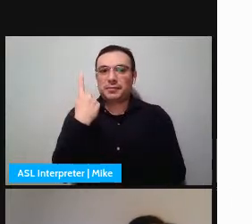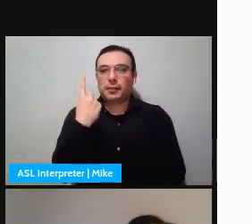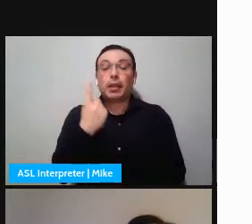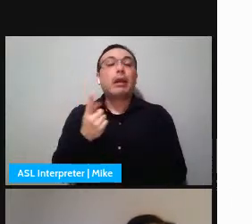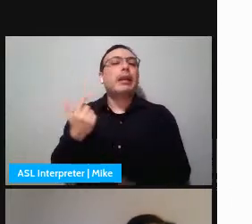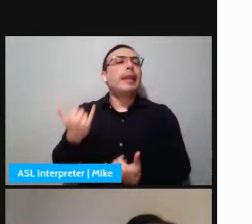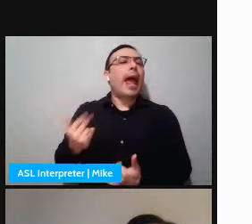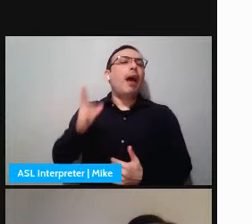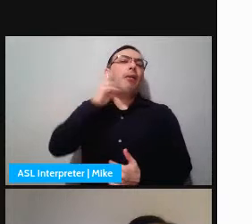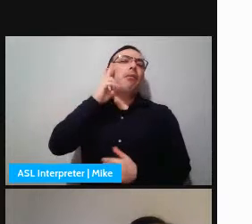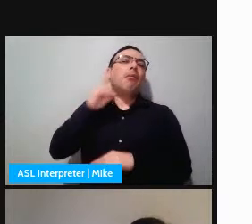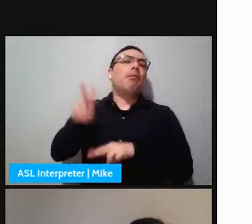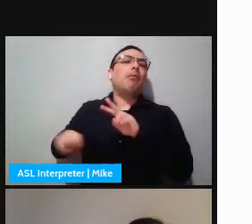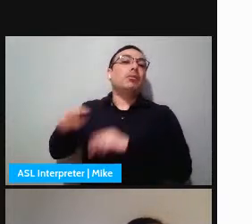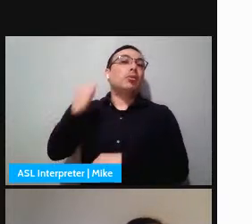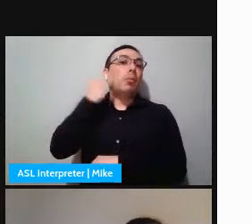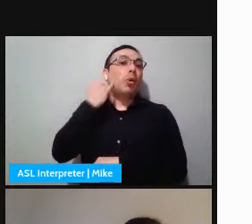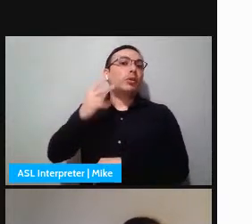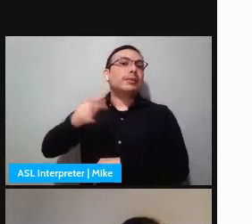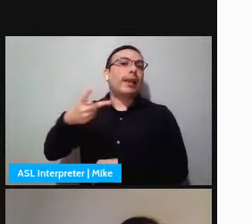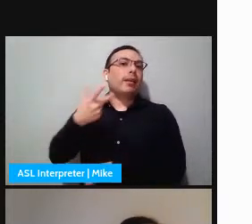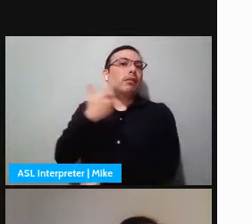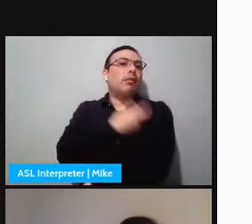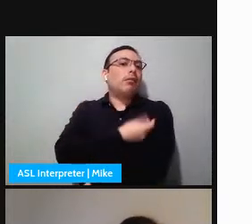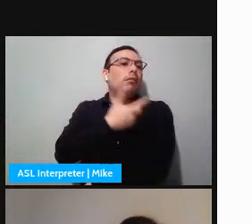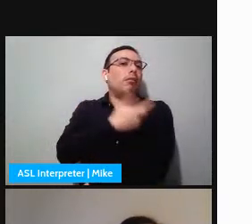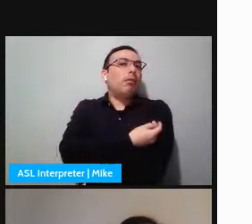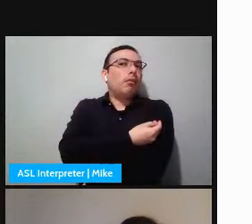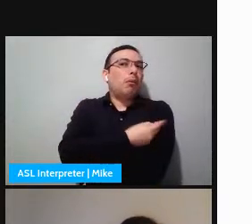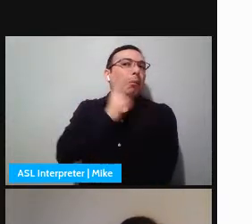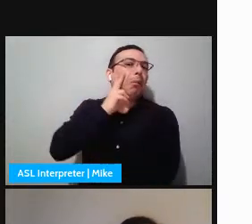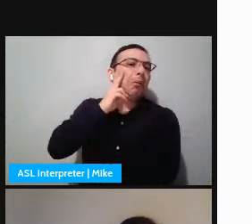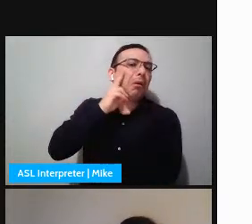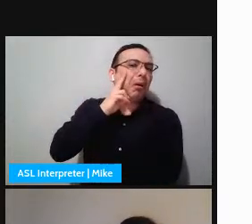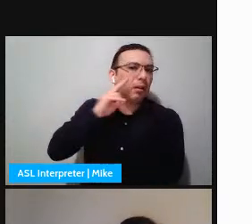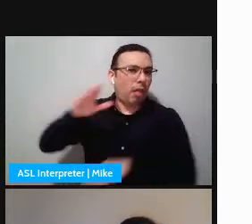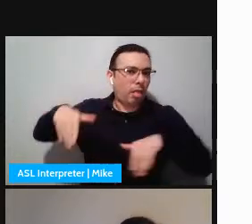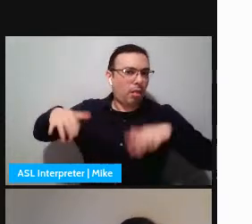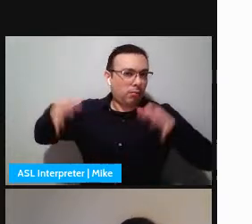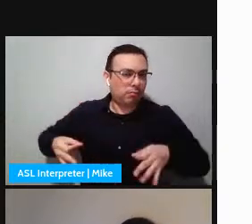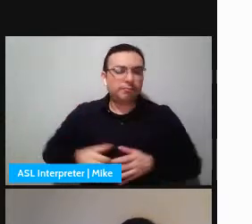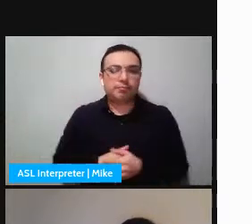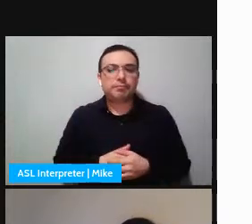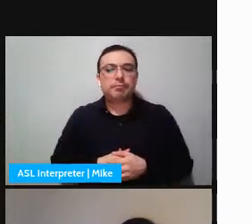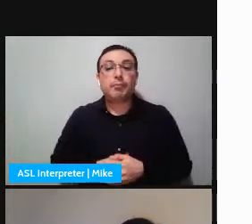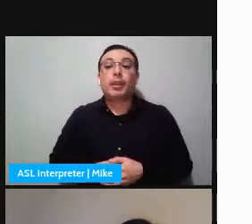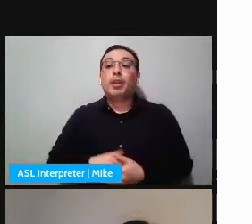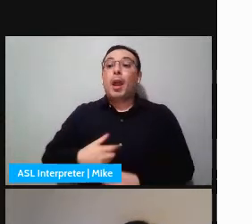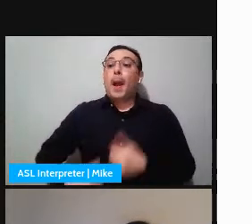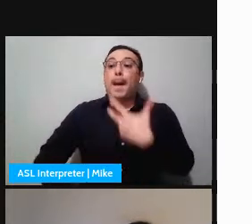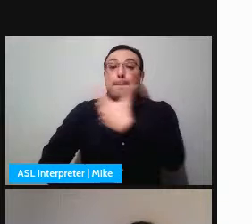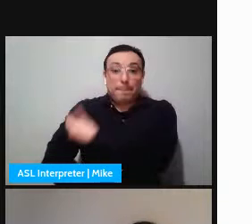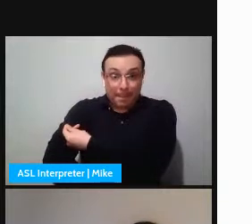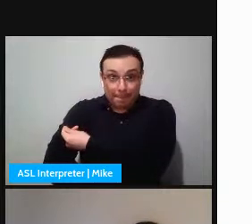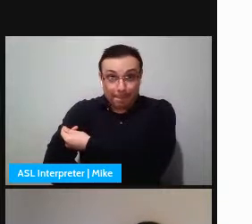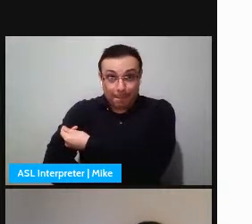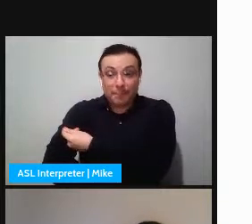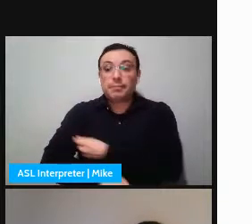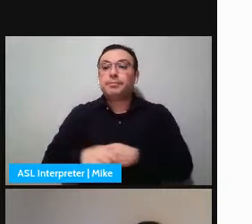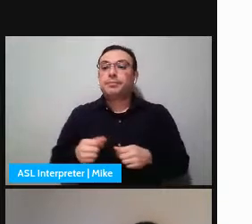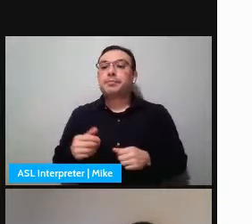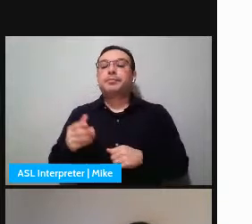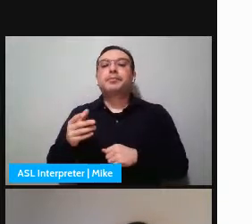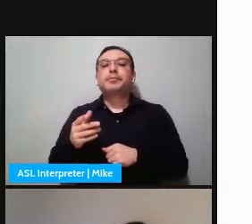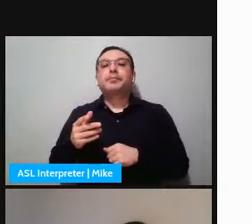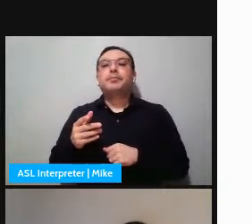with 2 doses as well. Side effects did occur in most people after 1 dose, and they were again greater